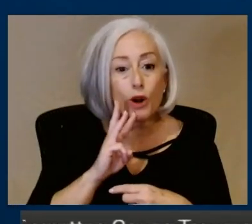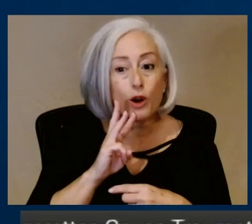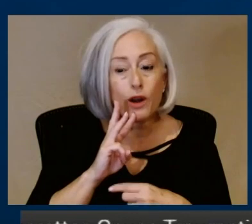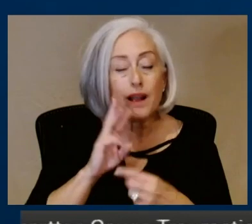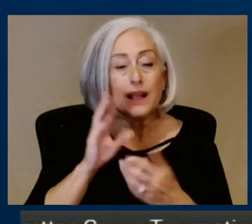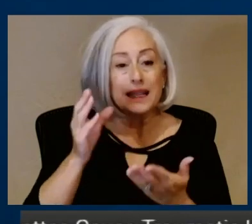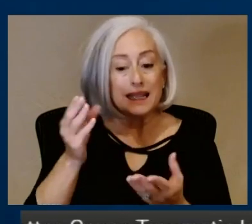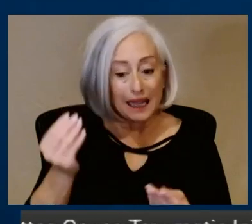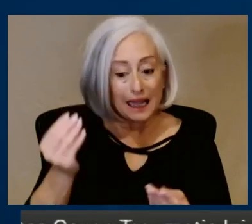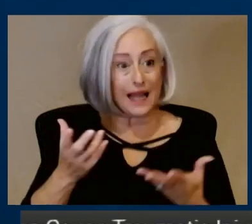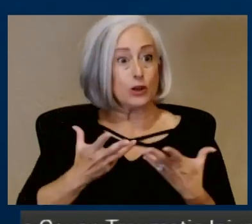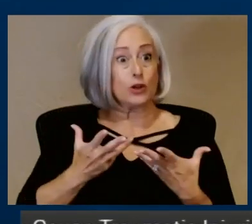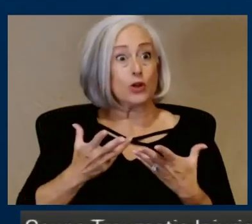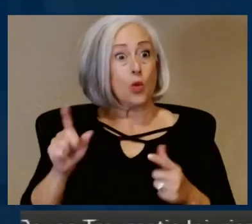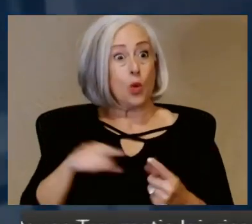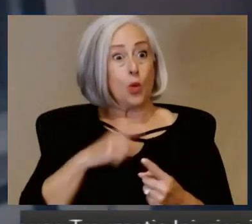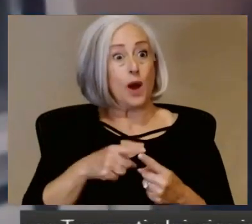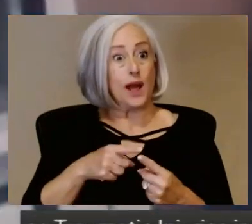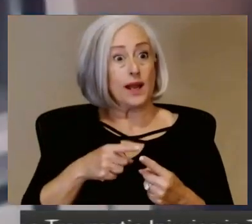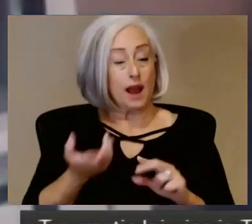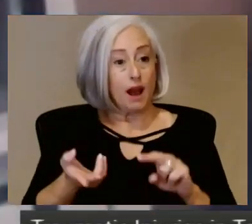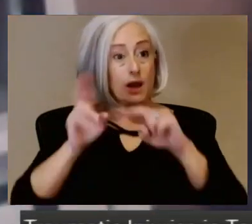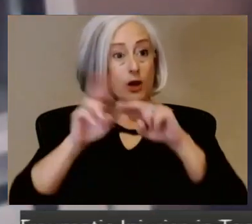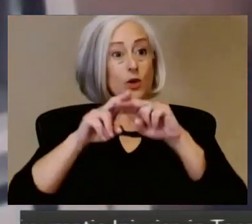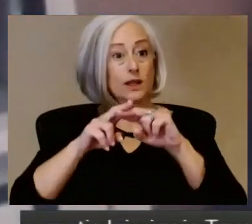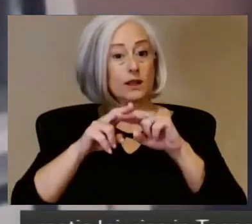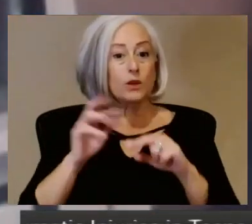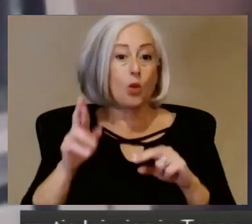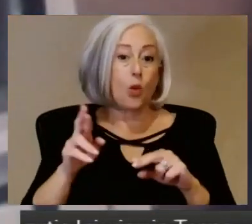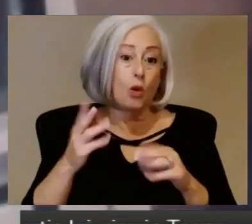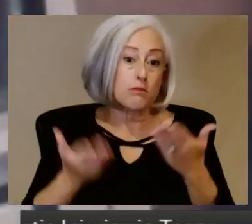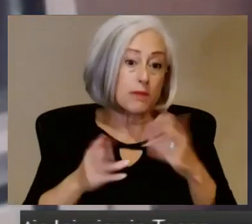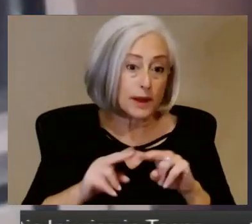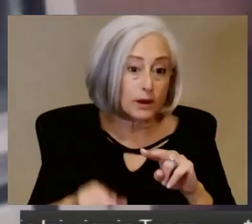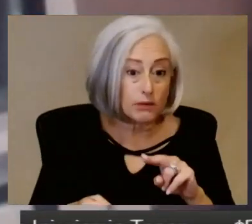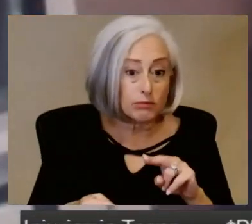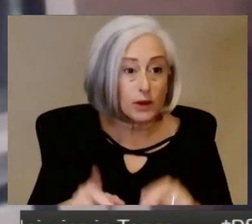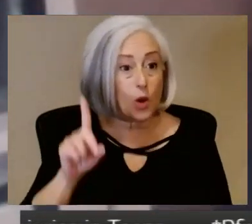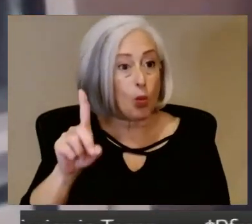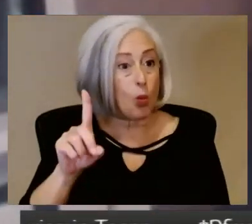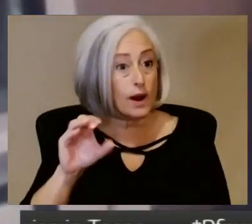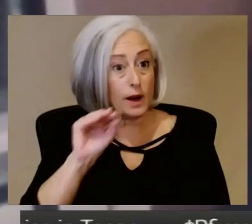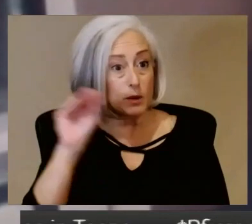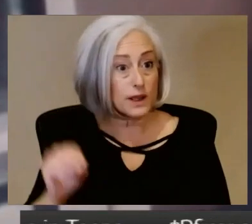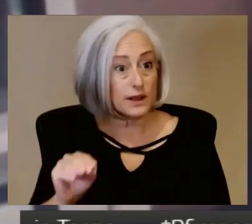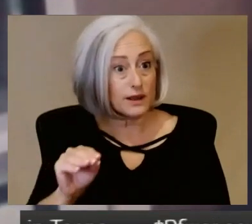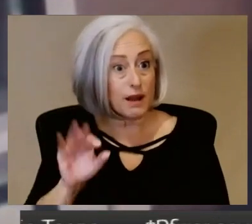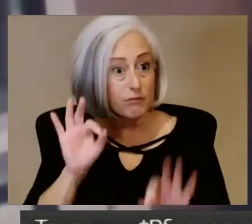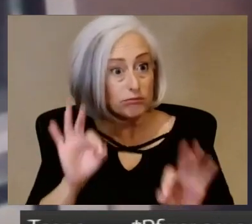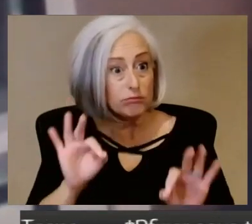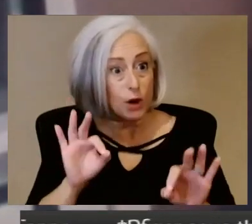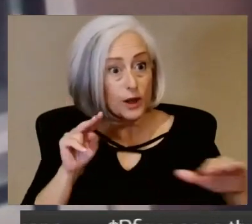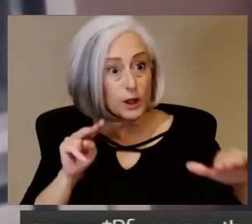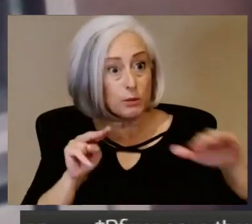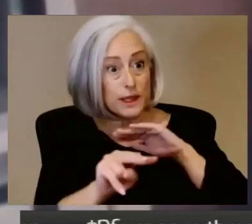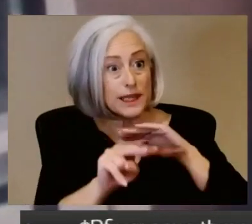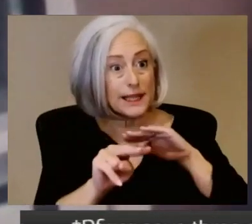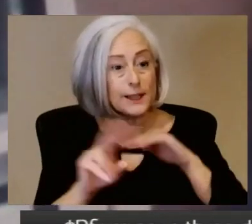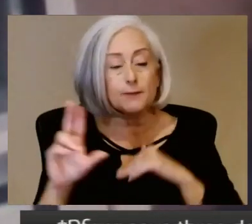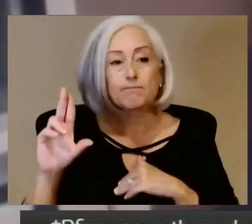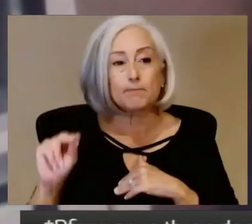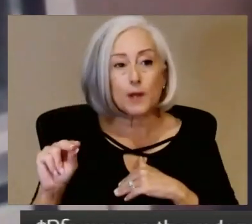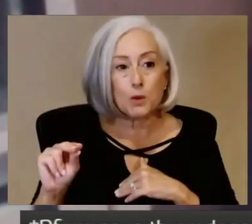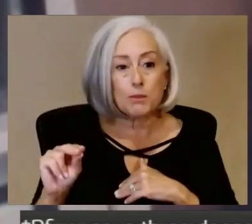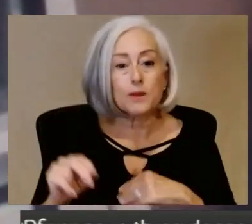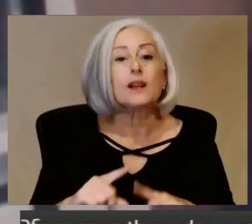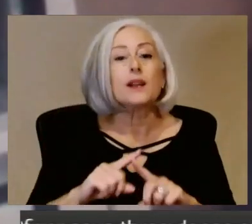things are going up and when things might be going down. It's not always 100% predictive, but I would not be surprised if we